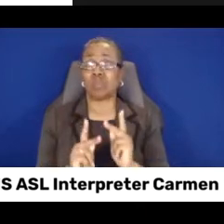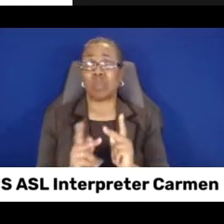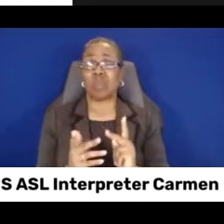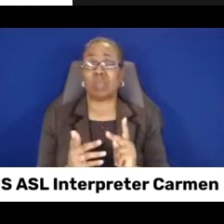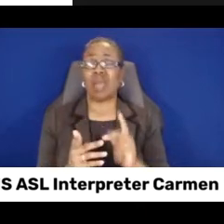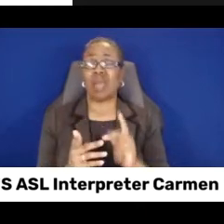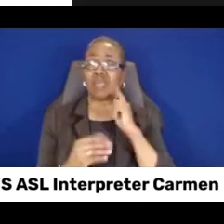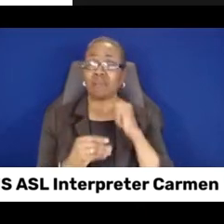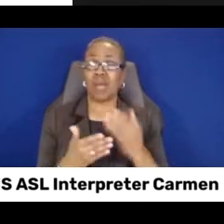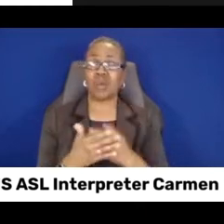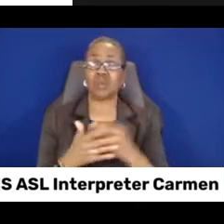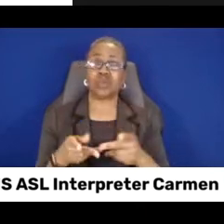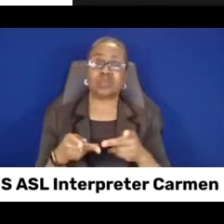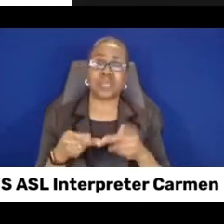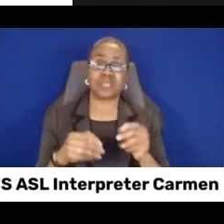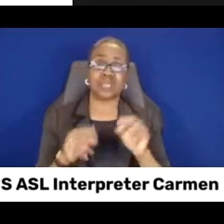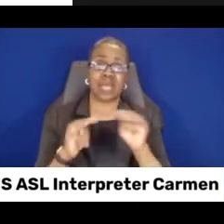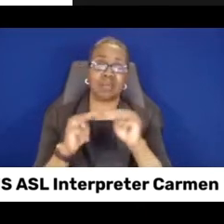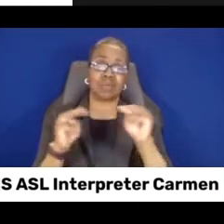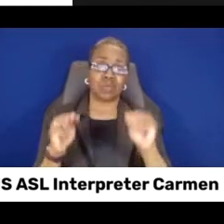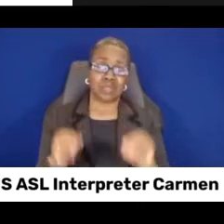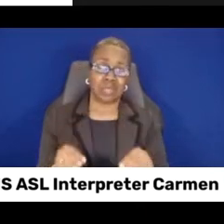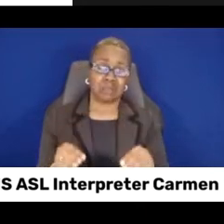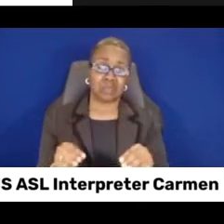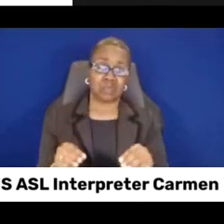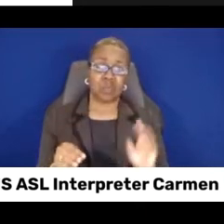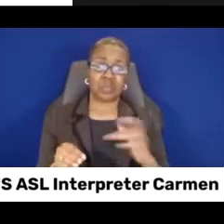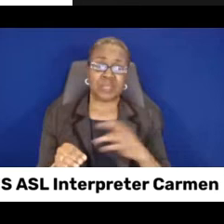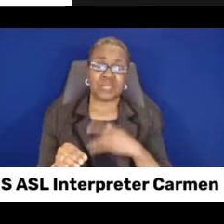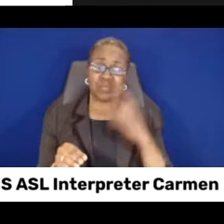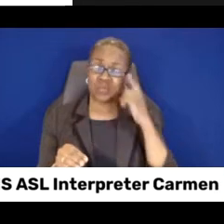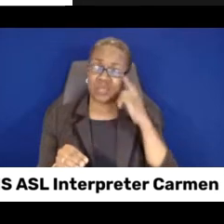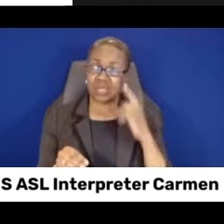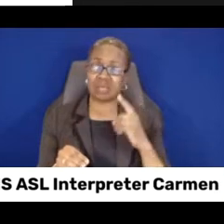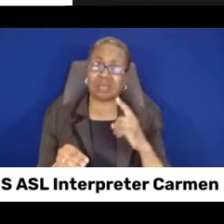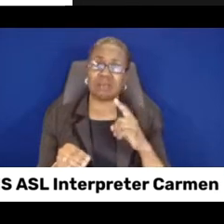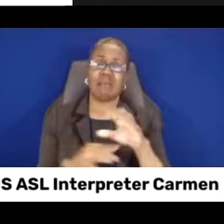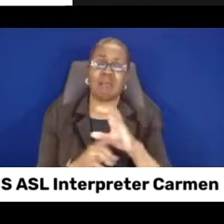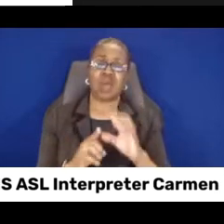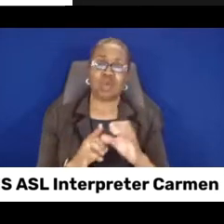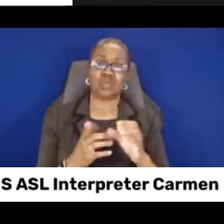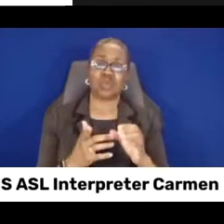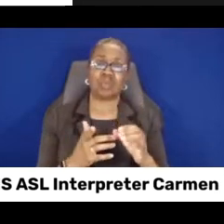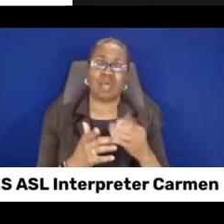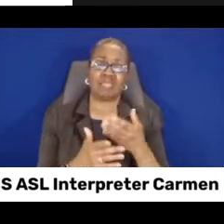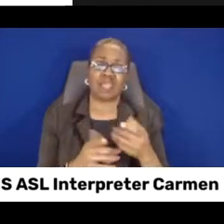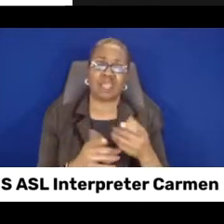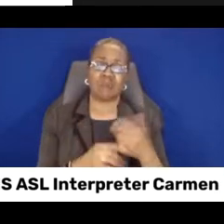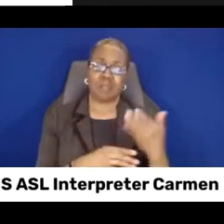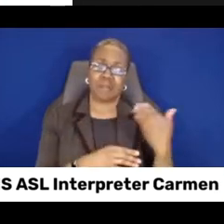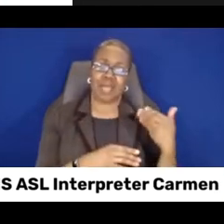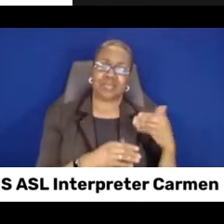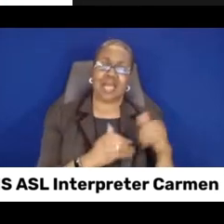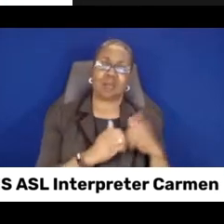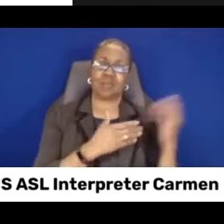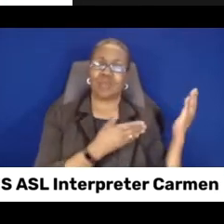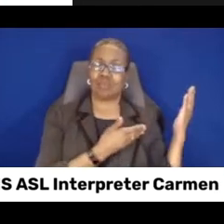new spaces like museums, where we typically think about cultural artifacts as things of the past, and thinking about how can we bring